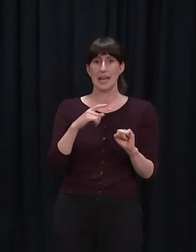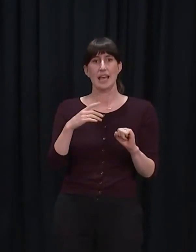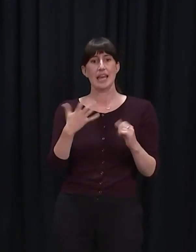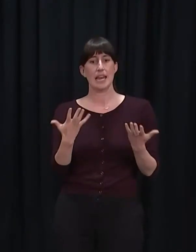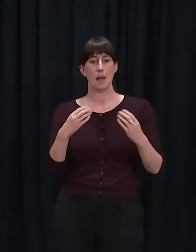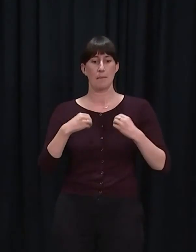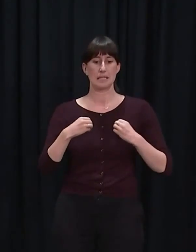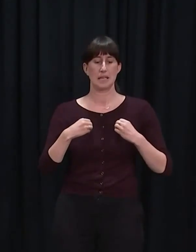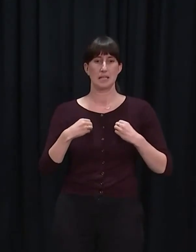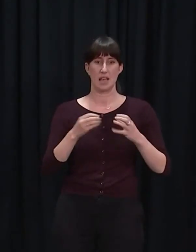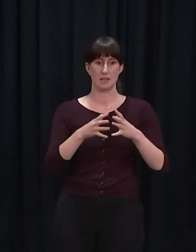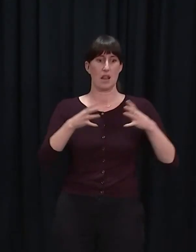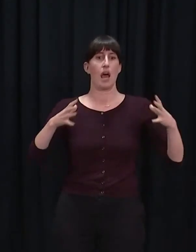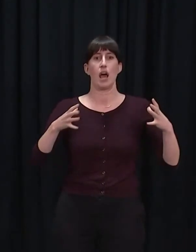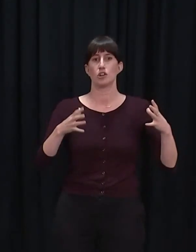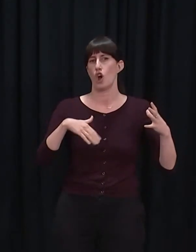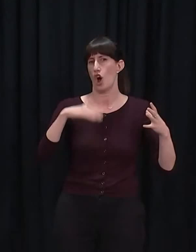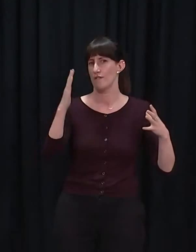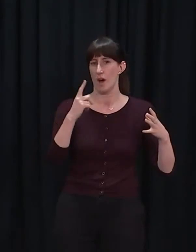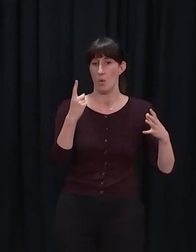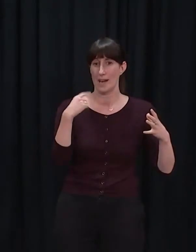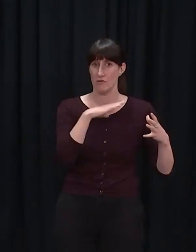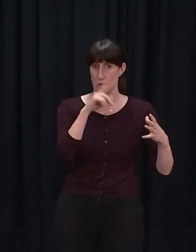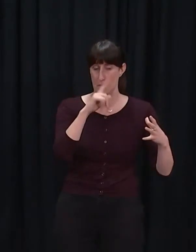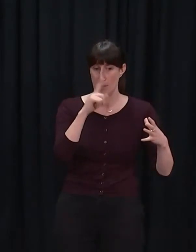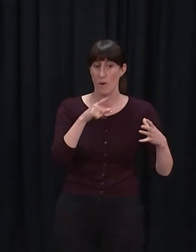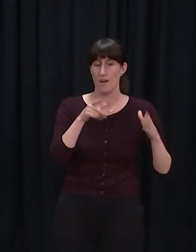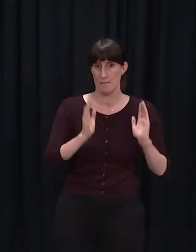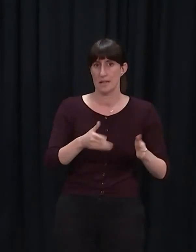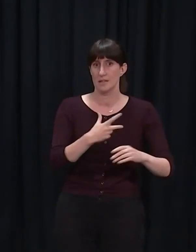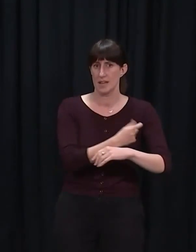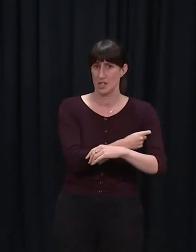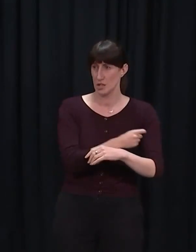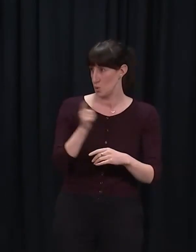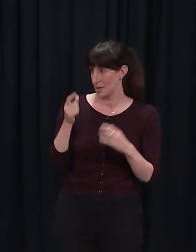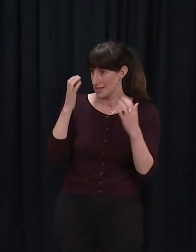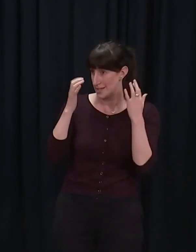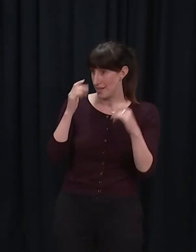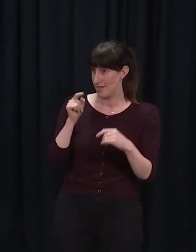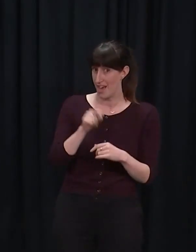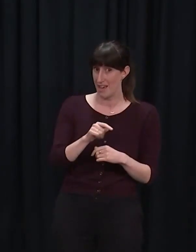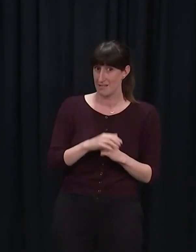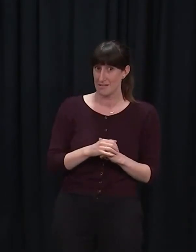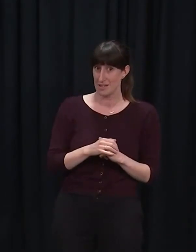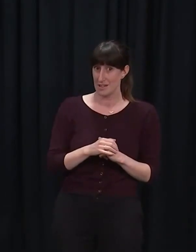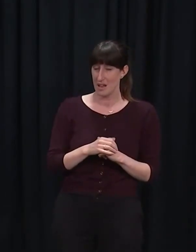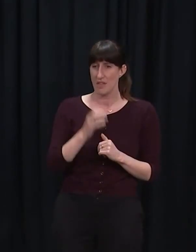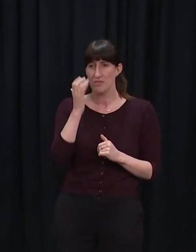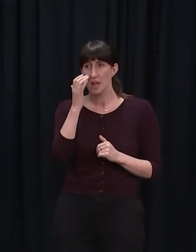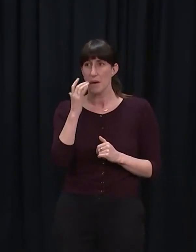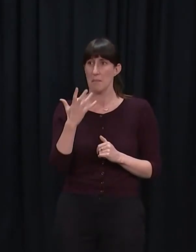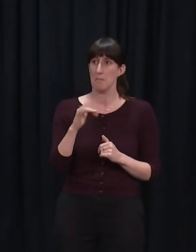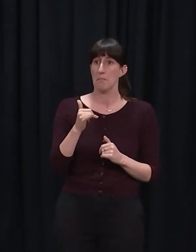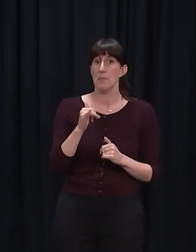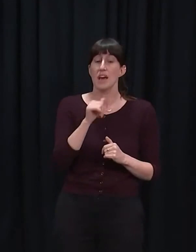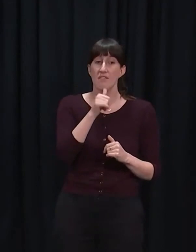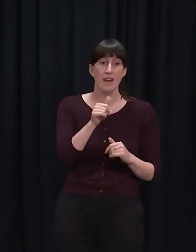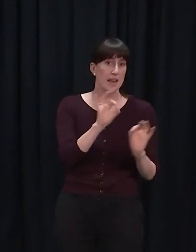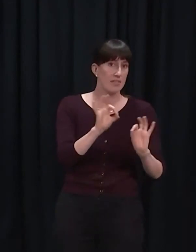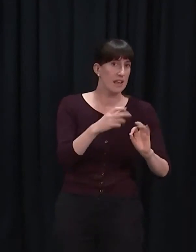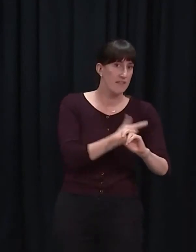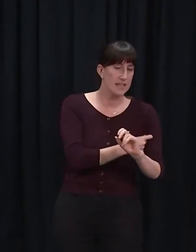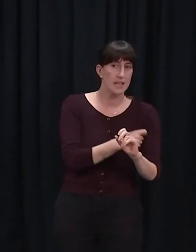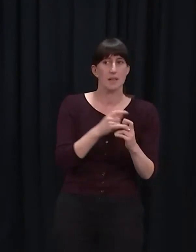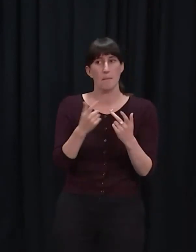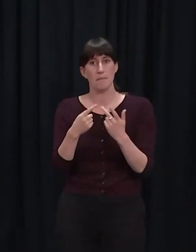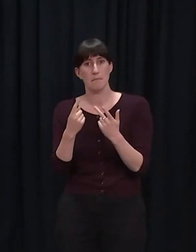to submit workers for weekly testing. Is that an option? If you, instead of mandating the vaccine, you just like regular weekly testing for people? Or? Wouldn't